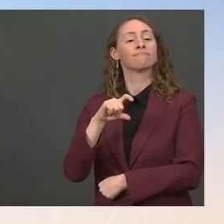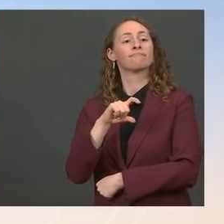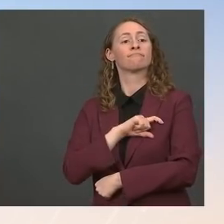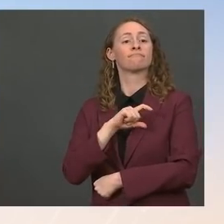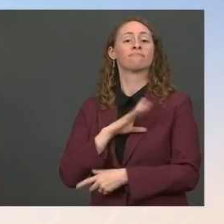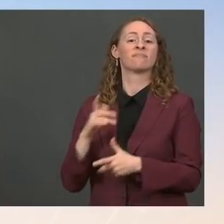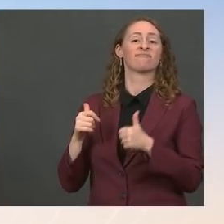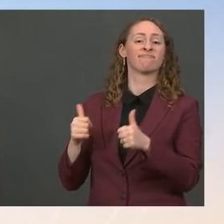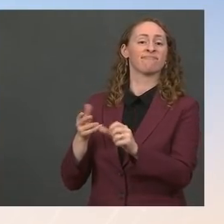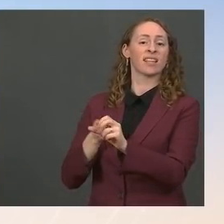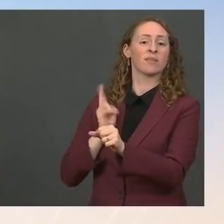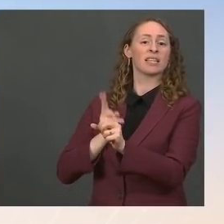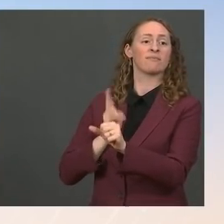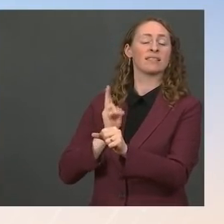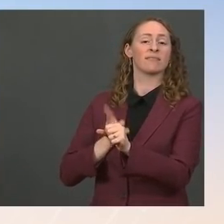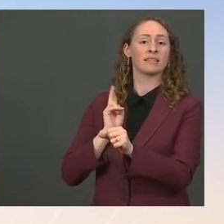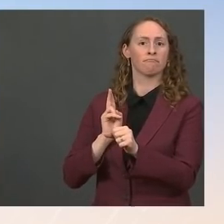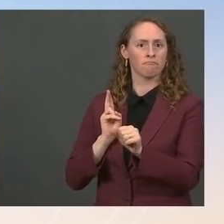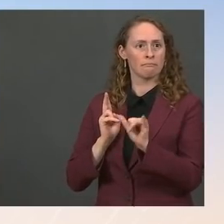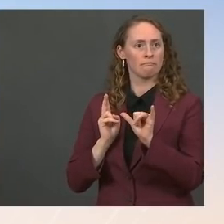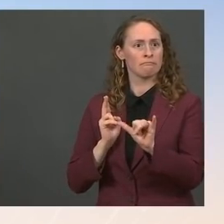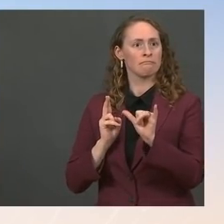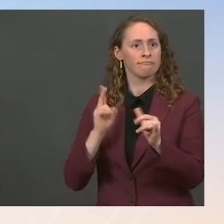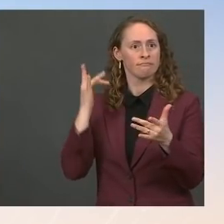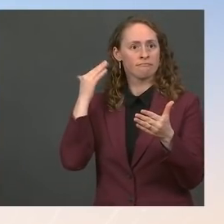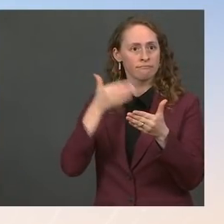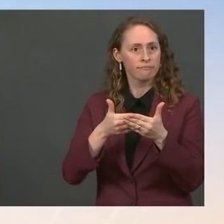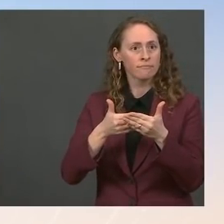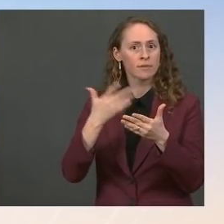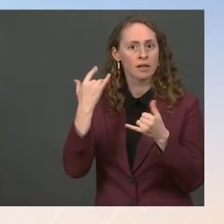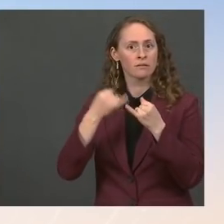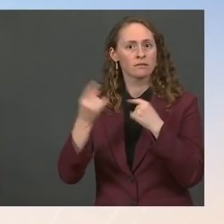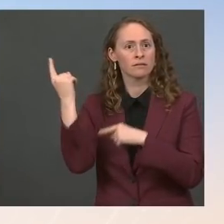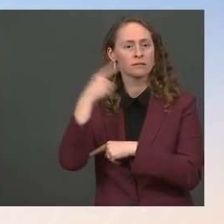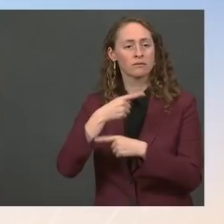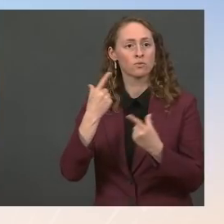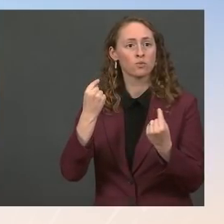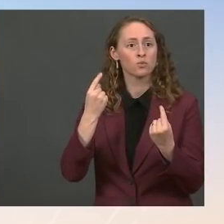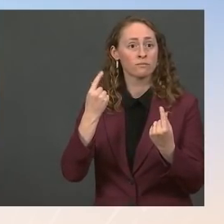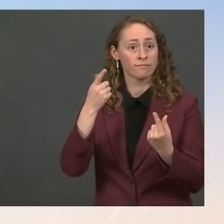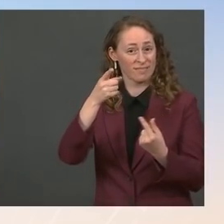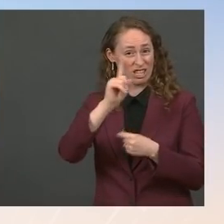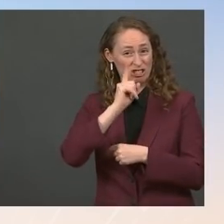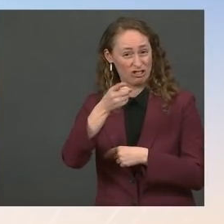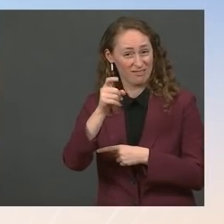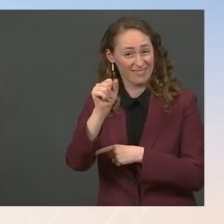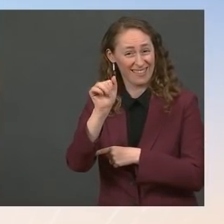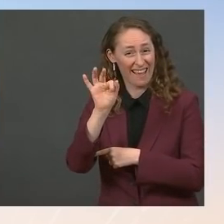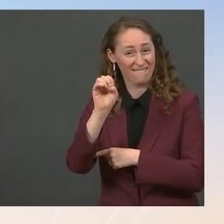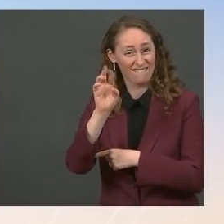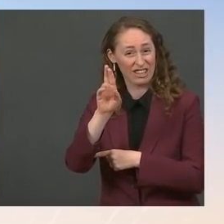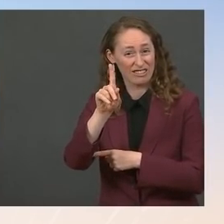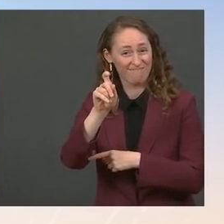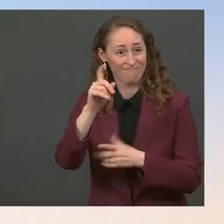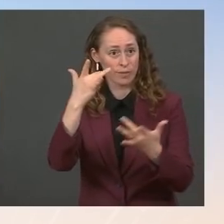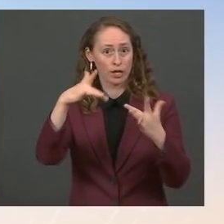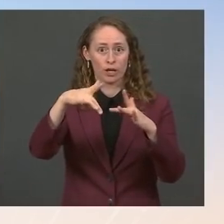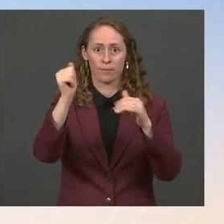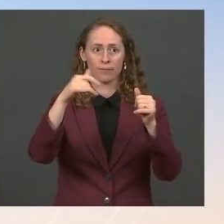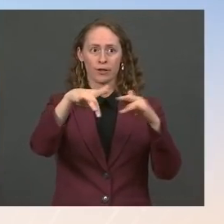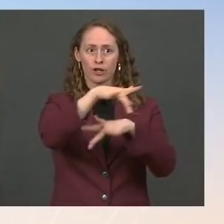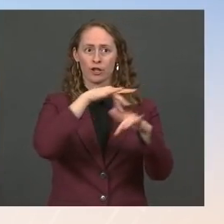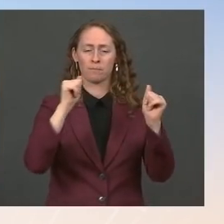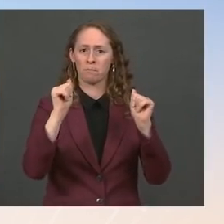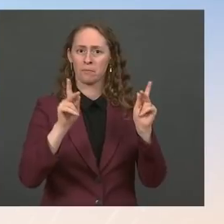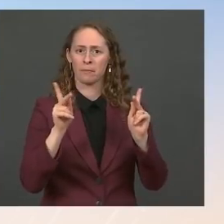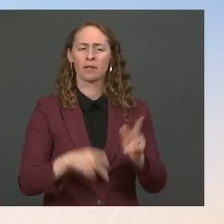then at the end of the day, does a vaccine mandate make people safer? Well, where are tons of police and military walking off the job?